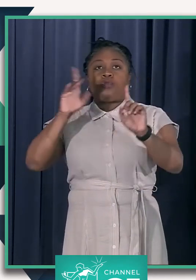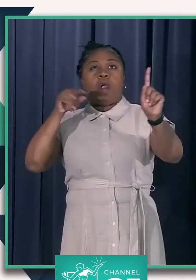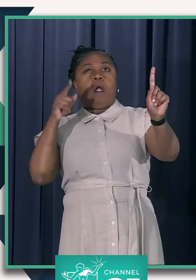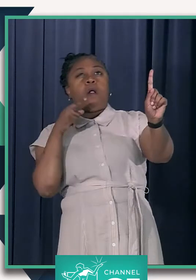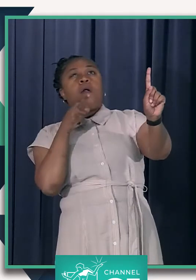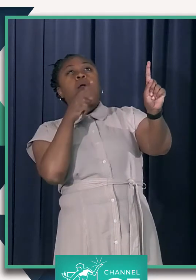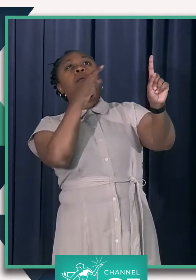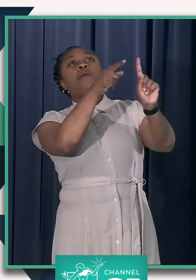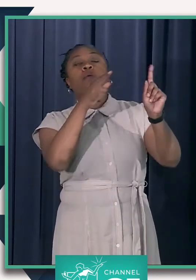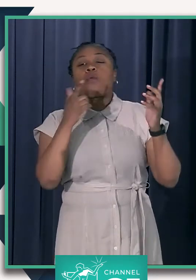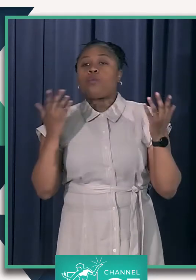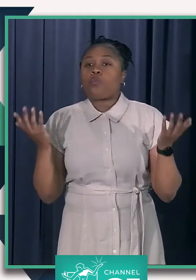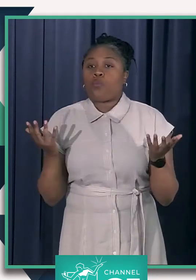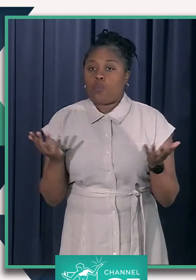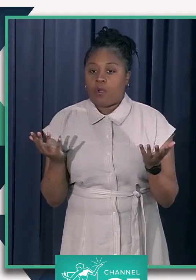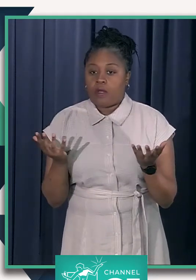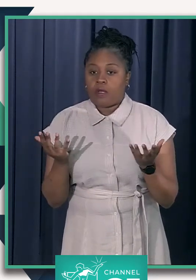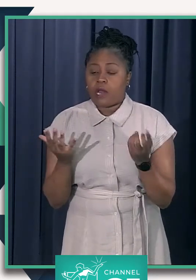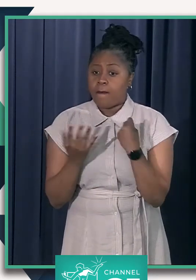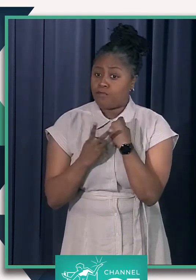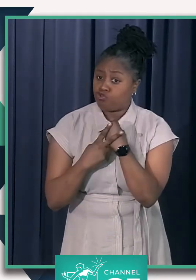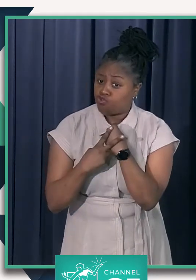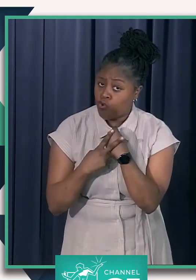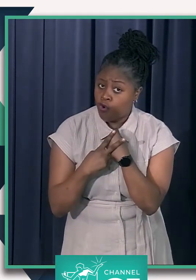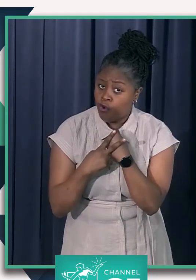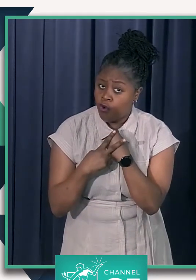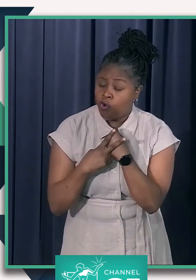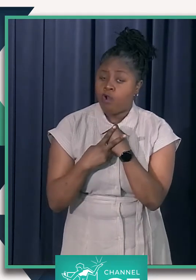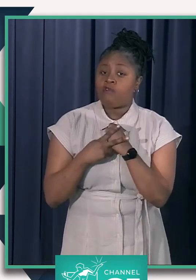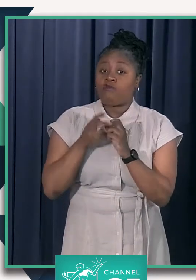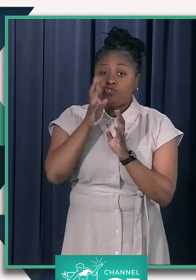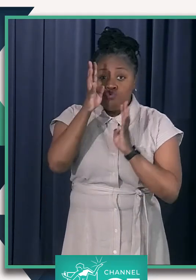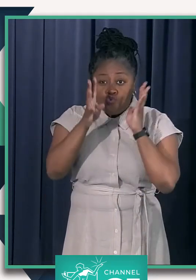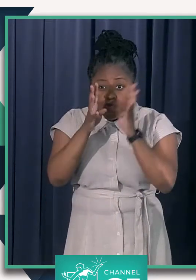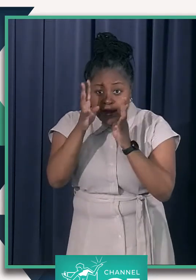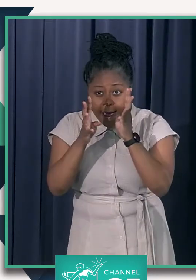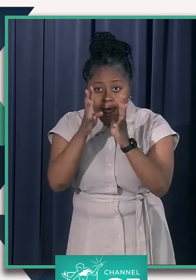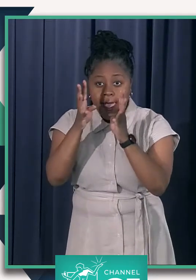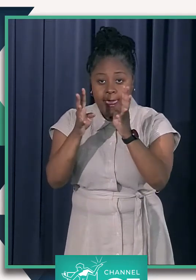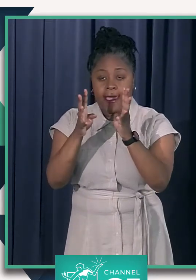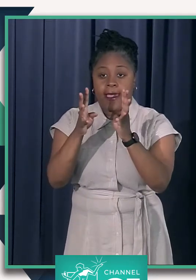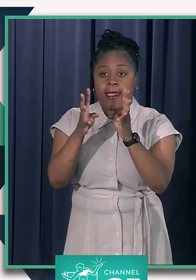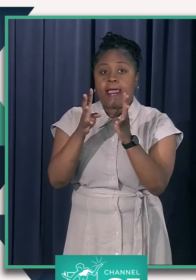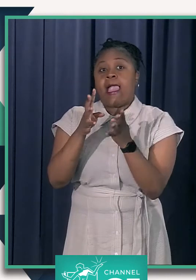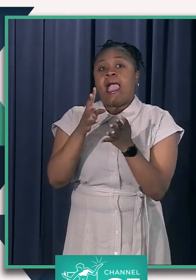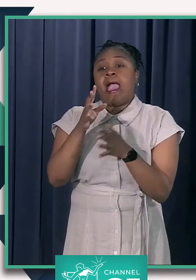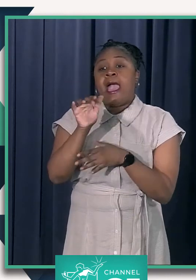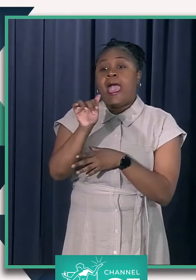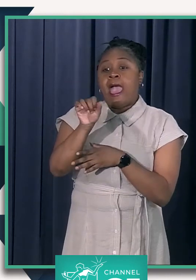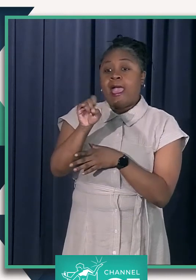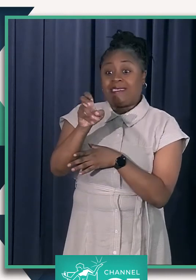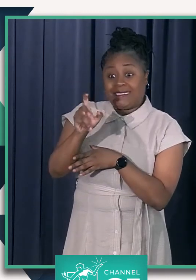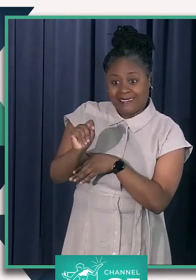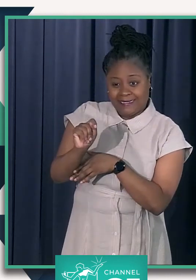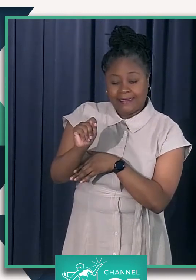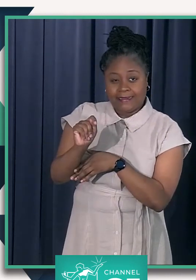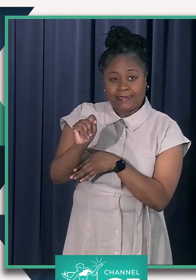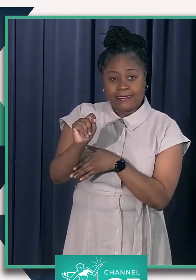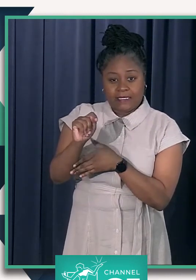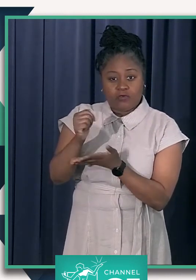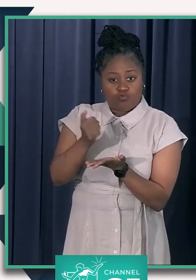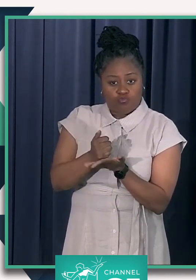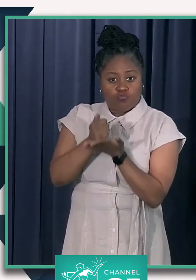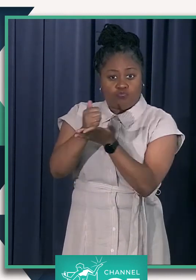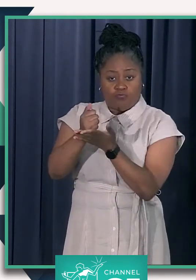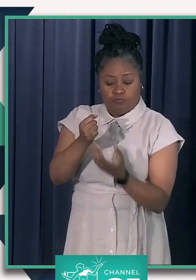aspiration is to preserve and to create assets that help people with the